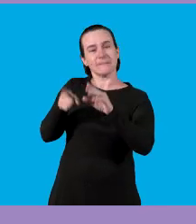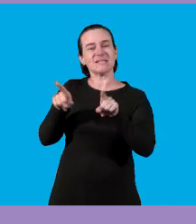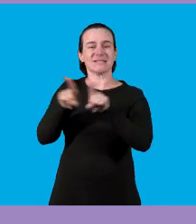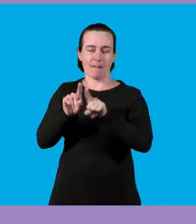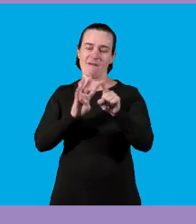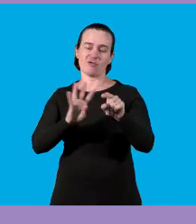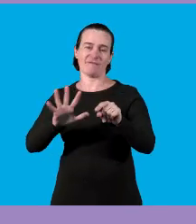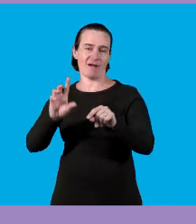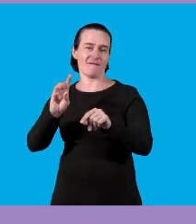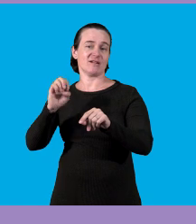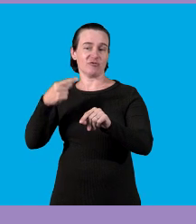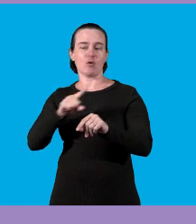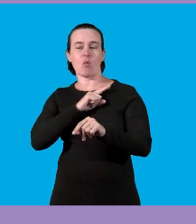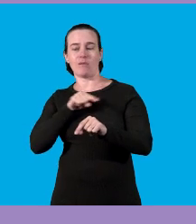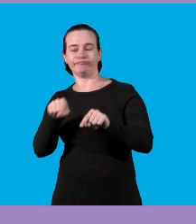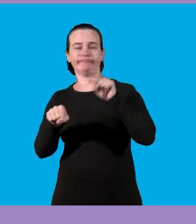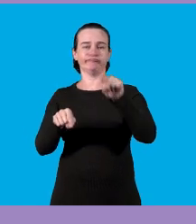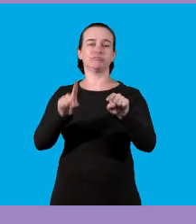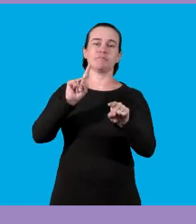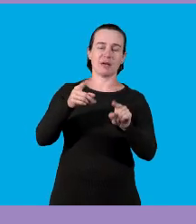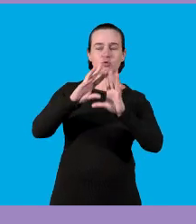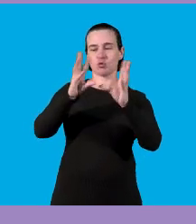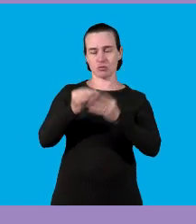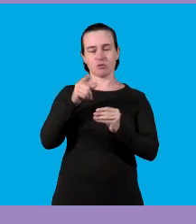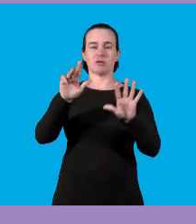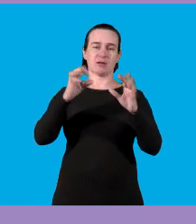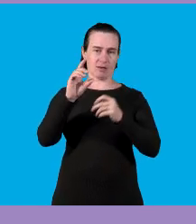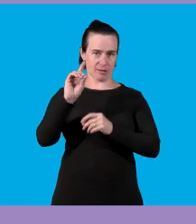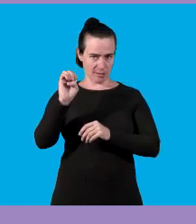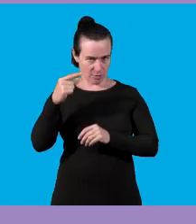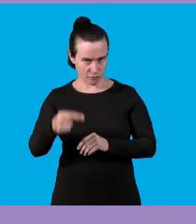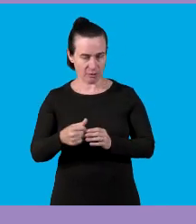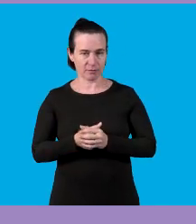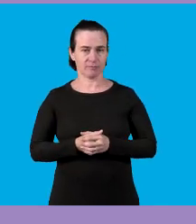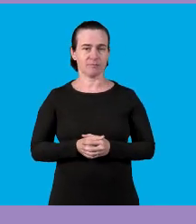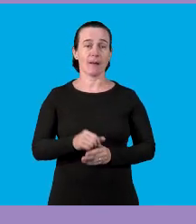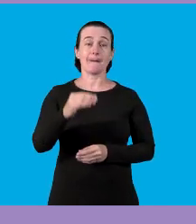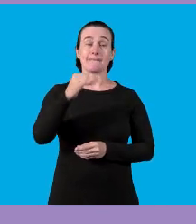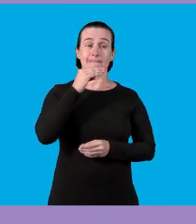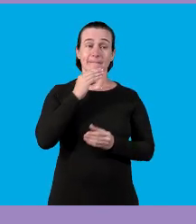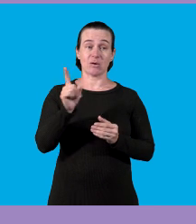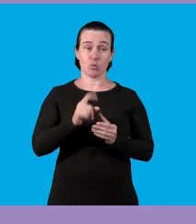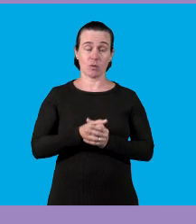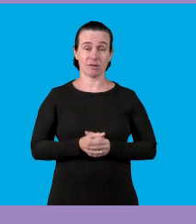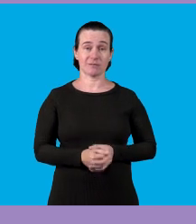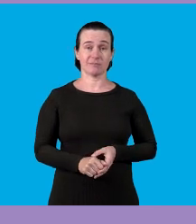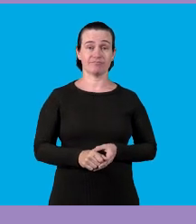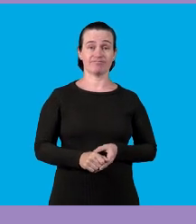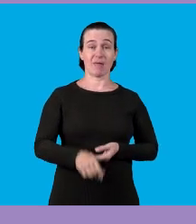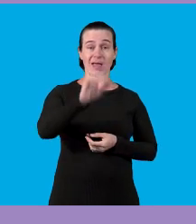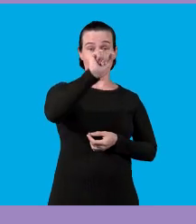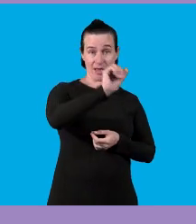DBC to also become 45 degrees. And therefore we are able to say angle ABD is equal to